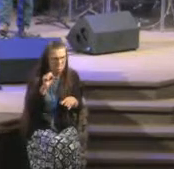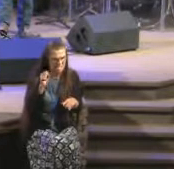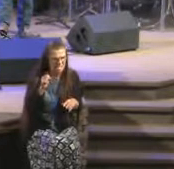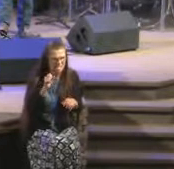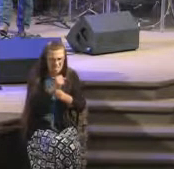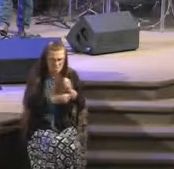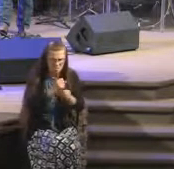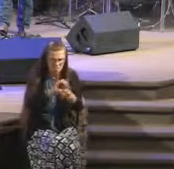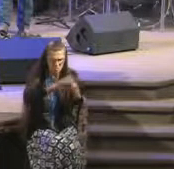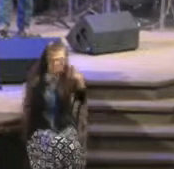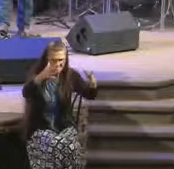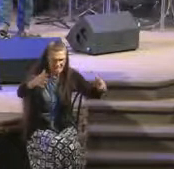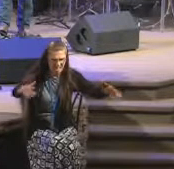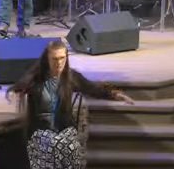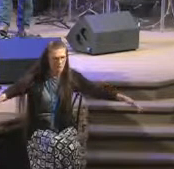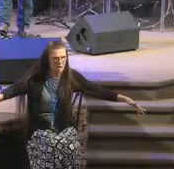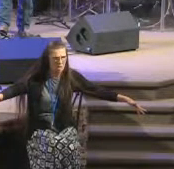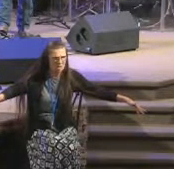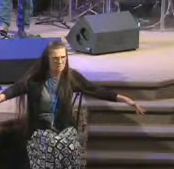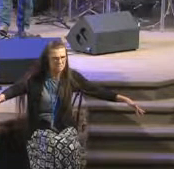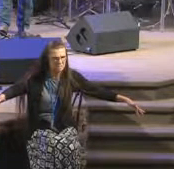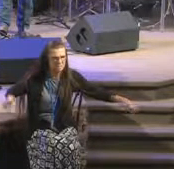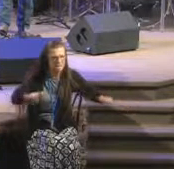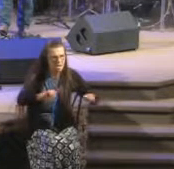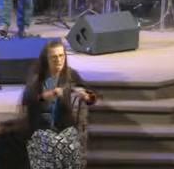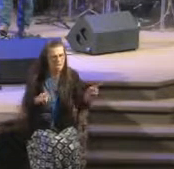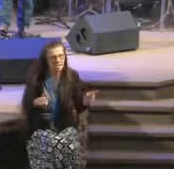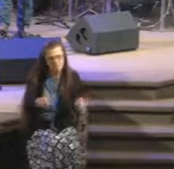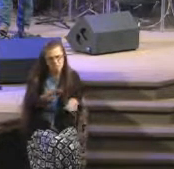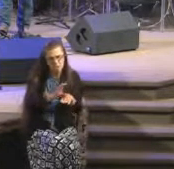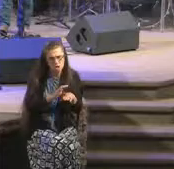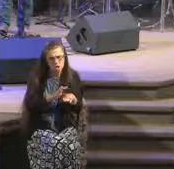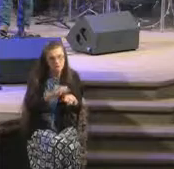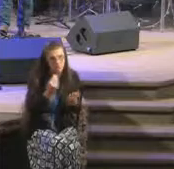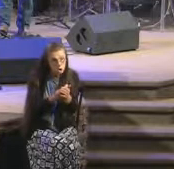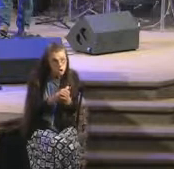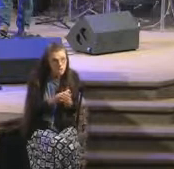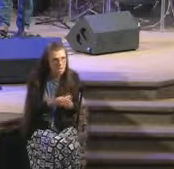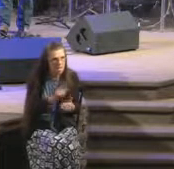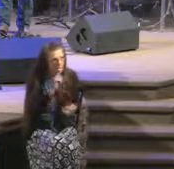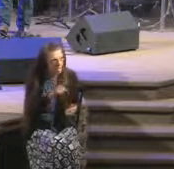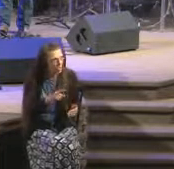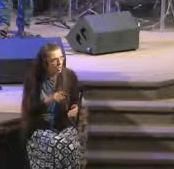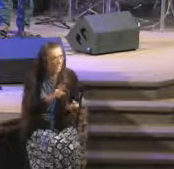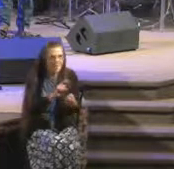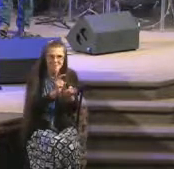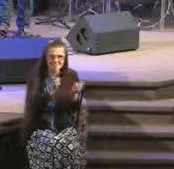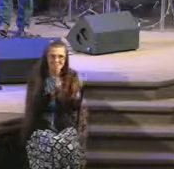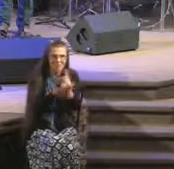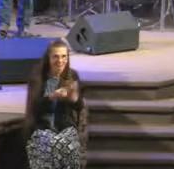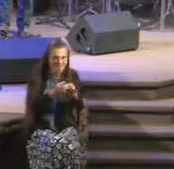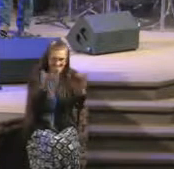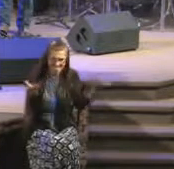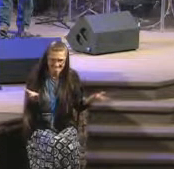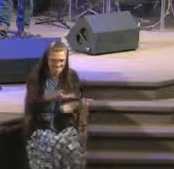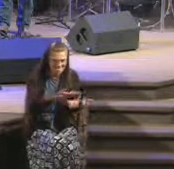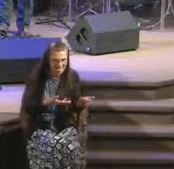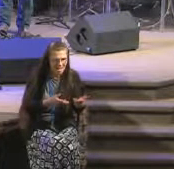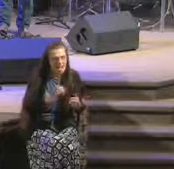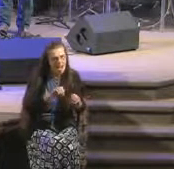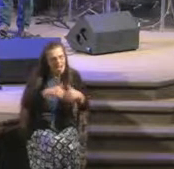the world was falling apart. But if the church had been healthy, I'm telling you, it could have turned a lot of things around. And how